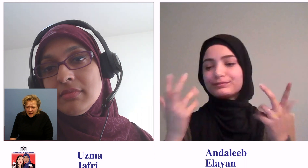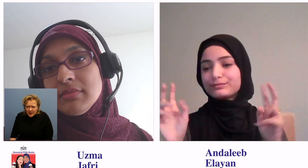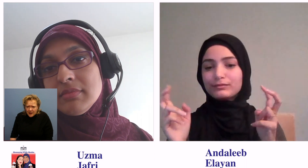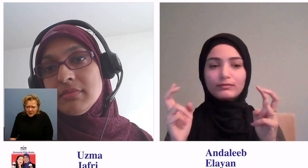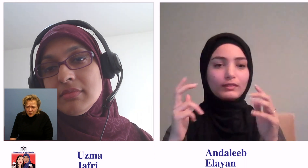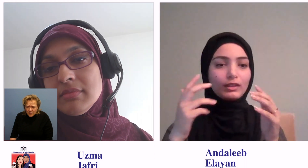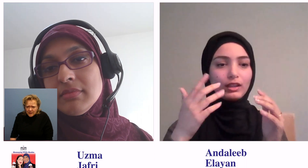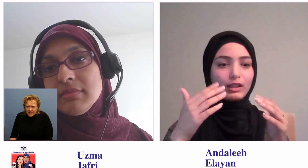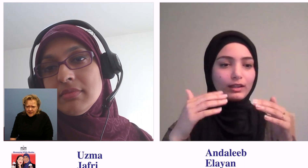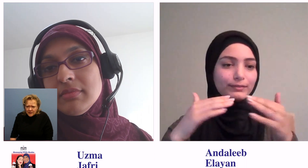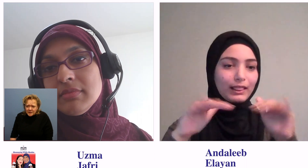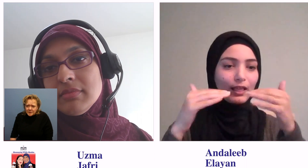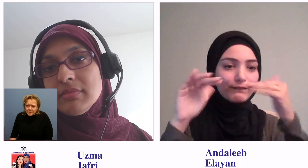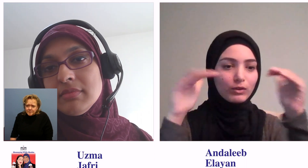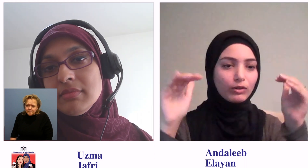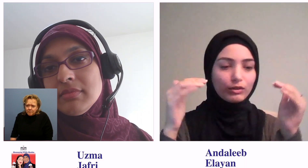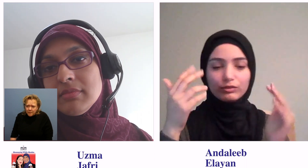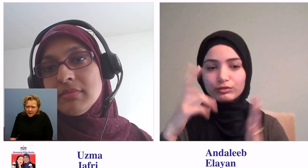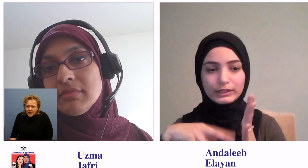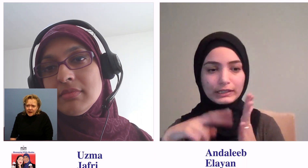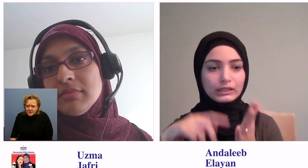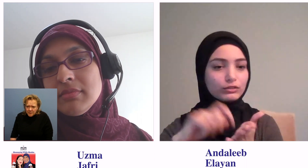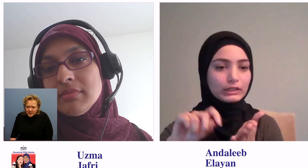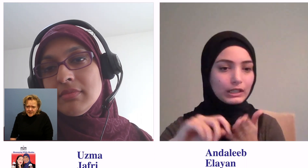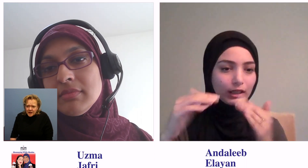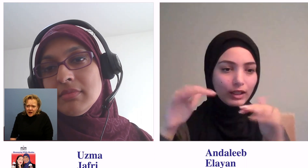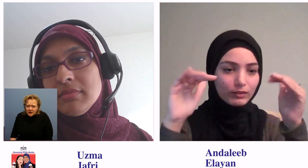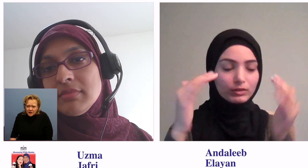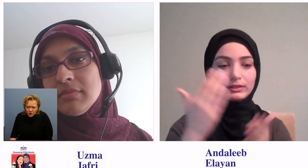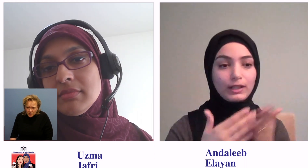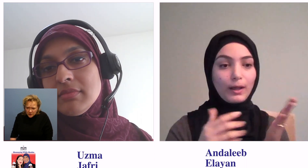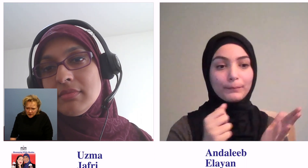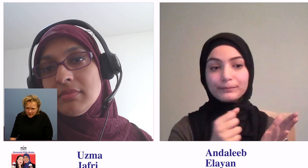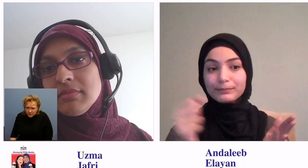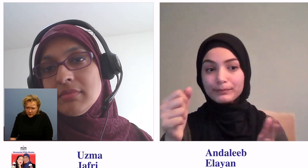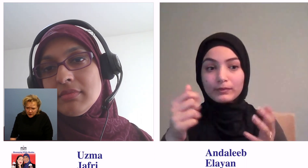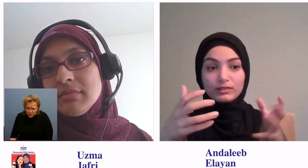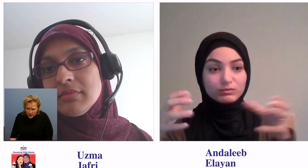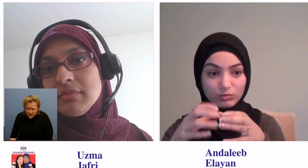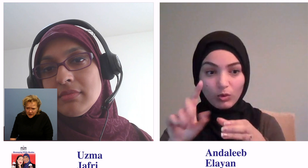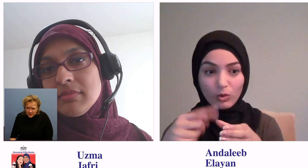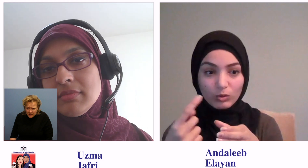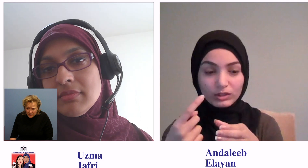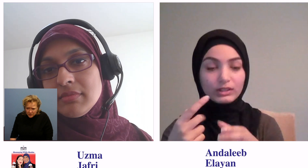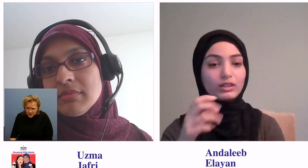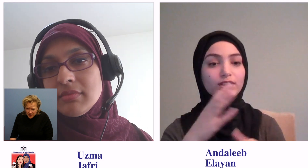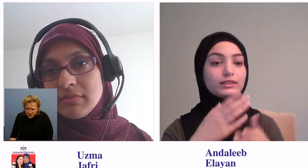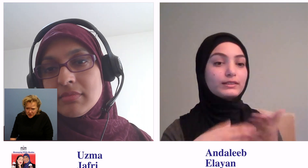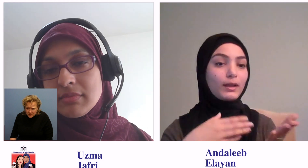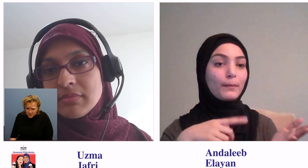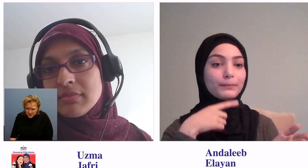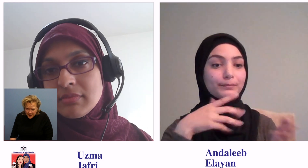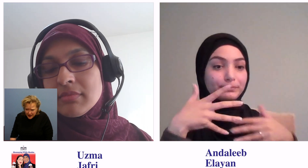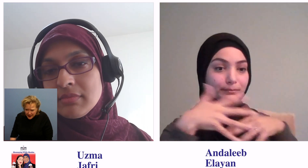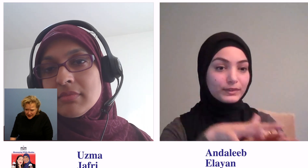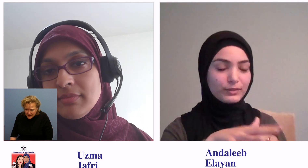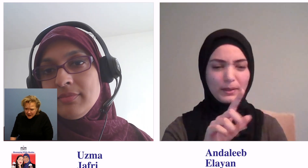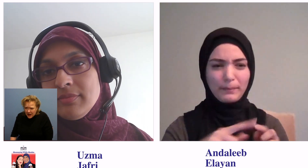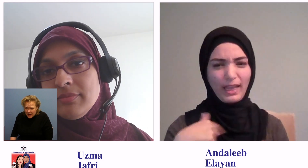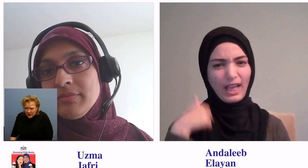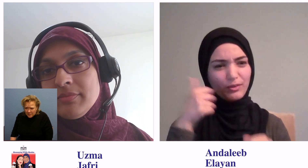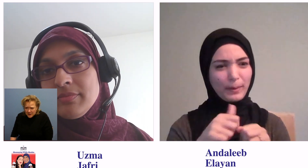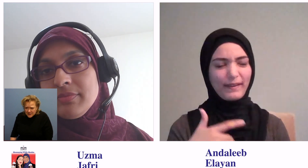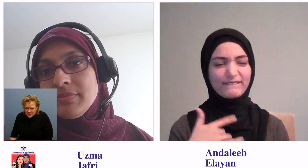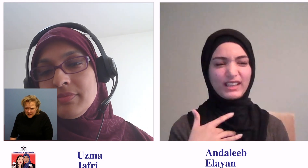And, and it really, it depends on, you know, the level of reading and writing and the background of education a person had,